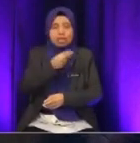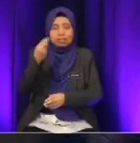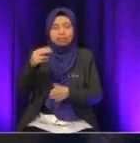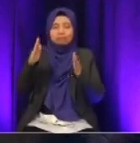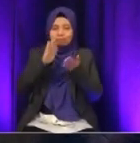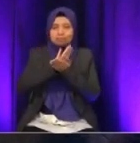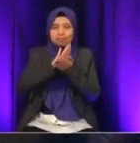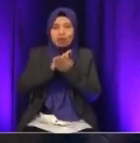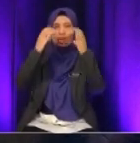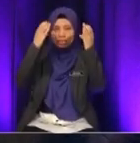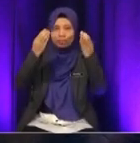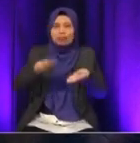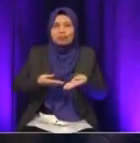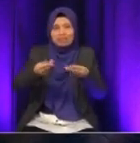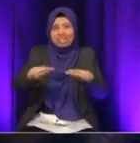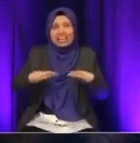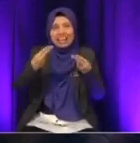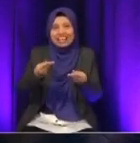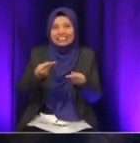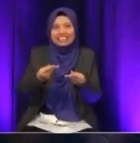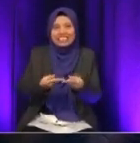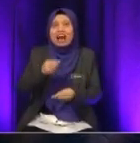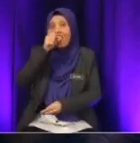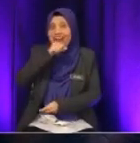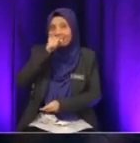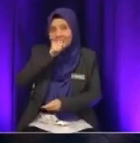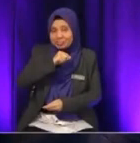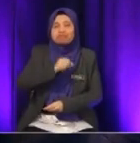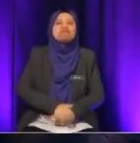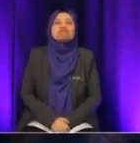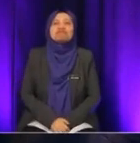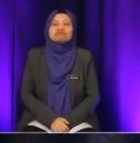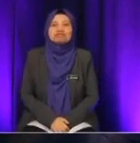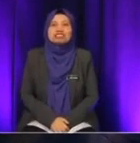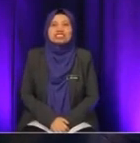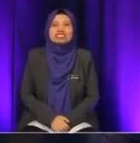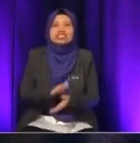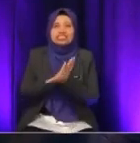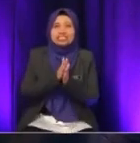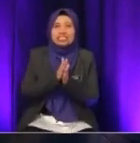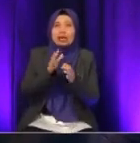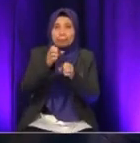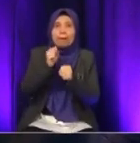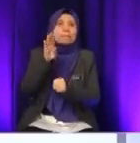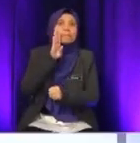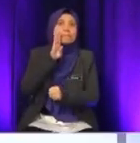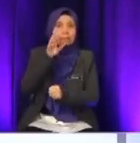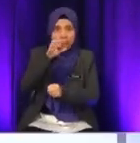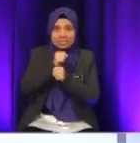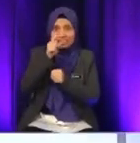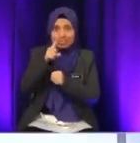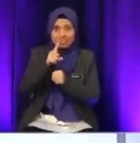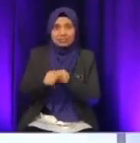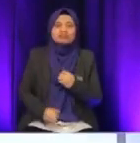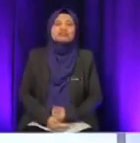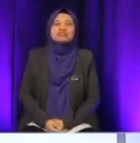Okay. So we have pupils are going to be getting an ice cream voucher from teacher. That's amazing. So okay. Bella gets one. So one ice cream okay. stick for Bella. Well